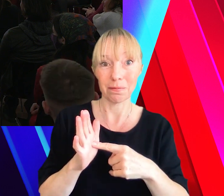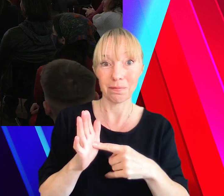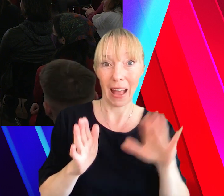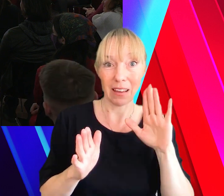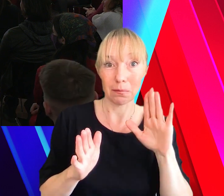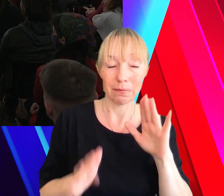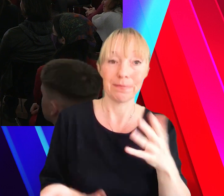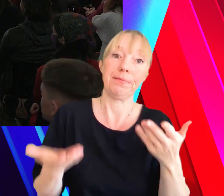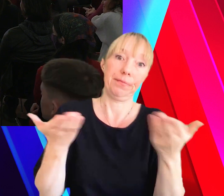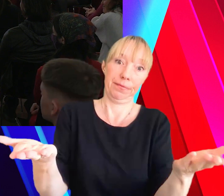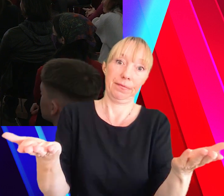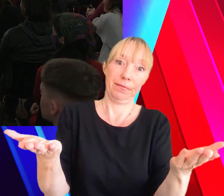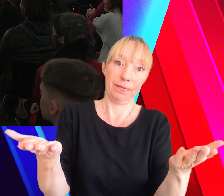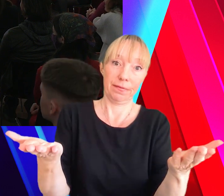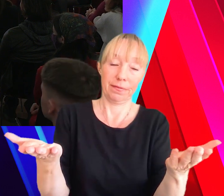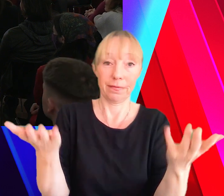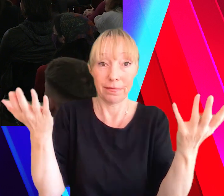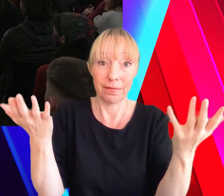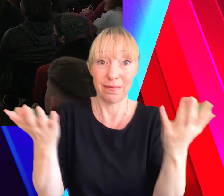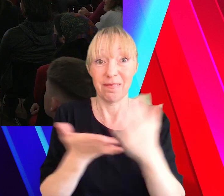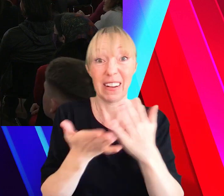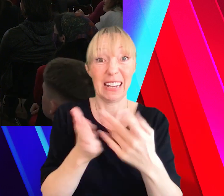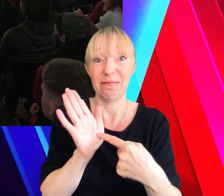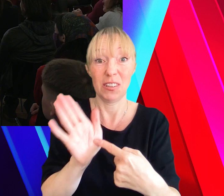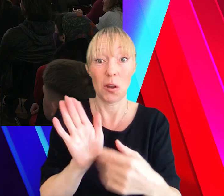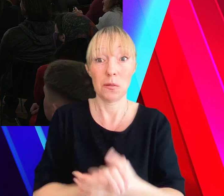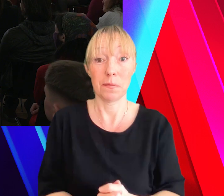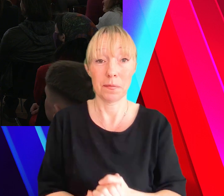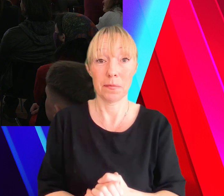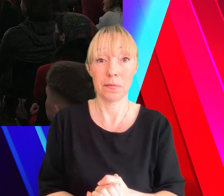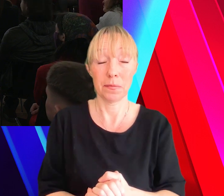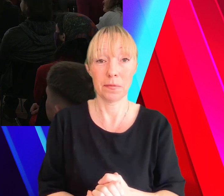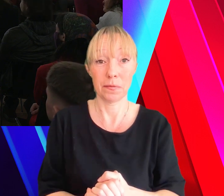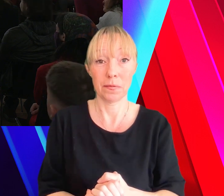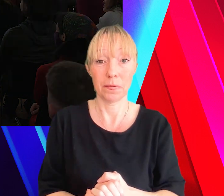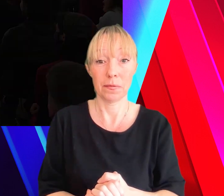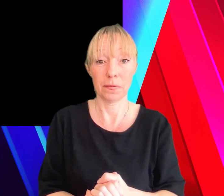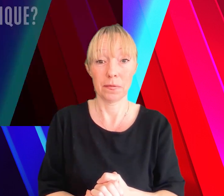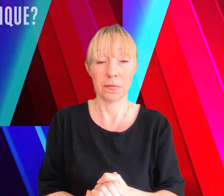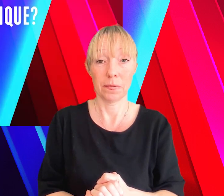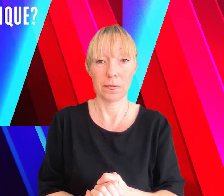your hands up. There we go. Yeah. Yeah, I think that kind of sums it up really.